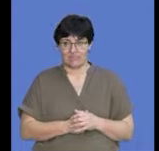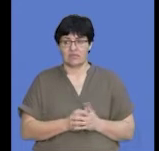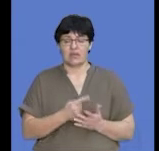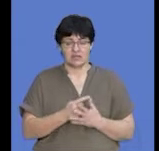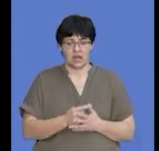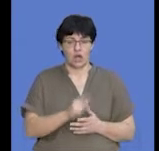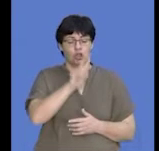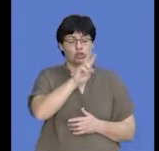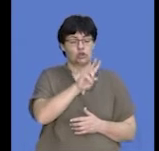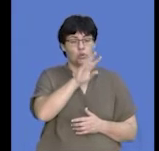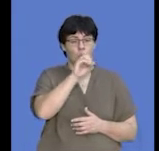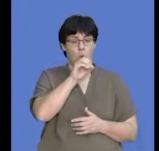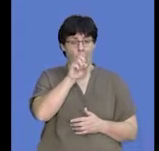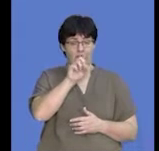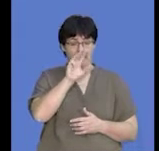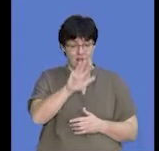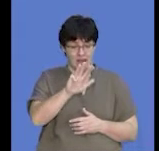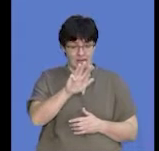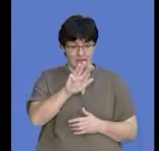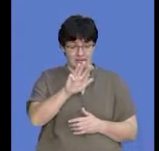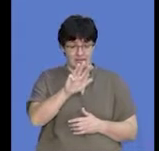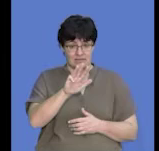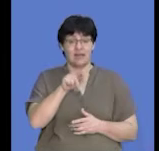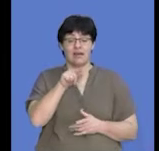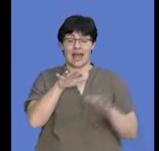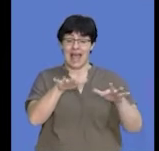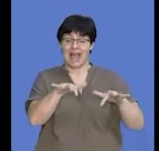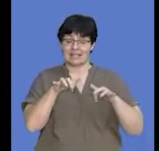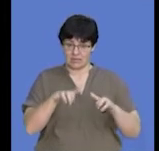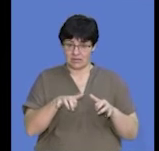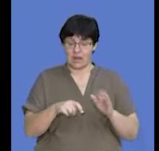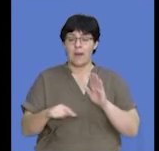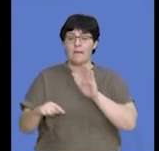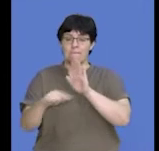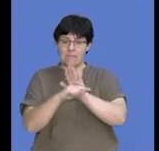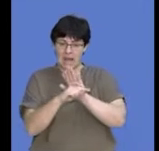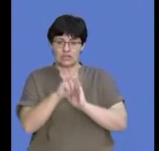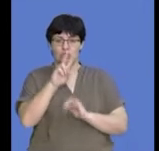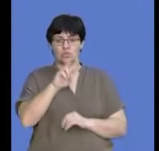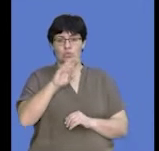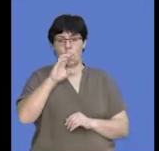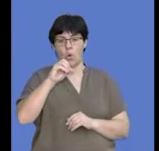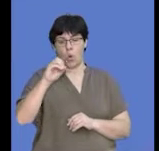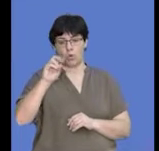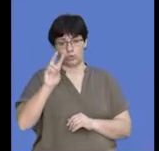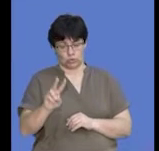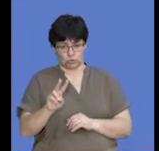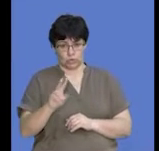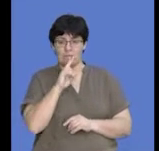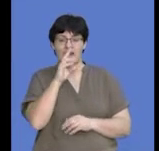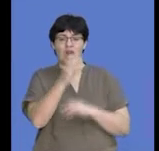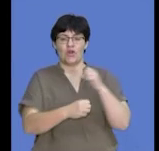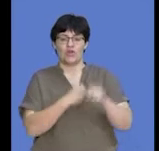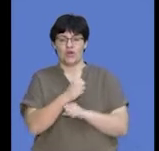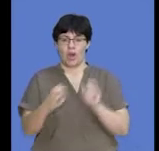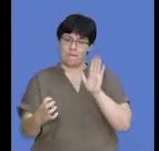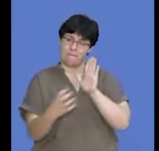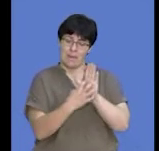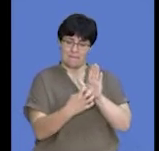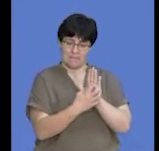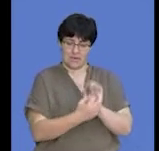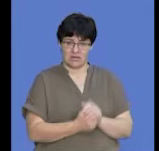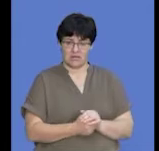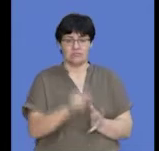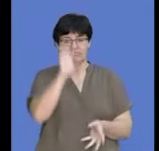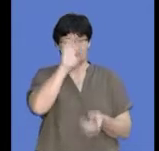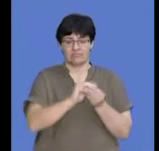That's 2019, which is this examination, minus 2002, which is the year given on the map. And